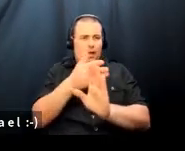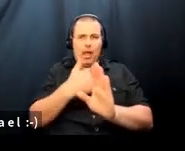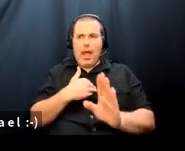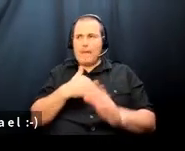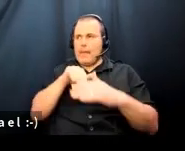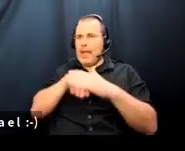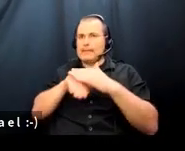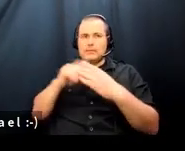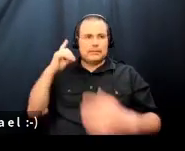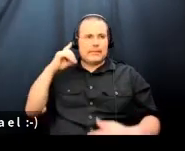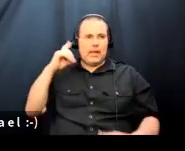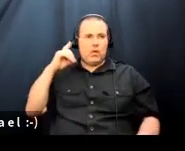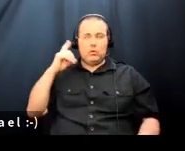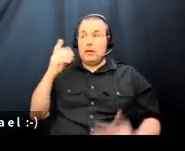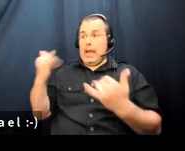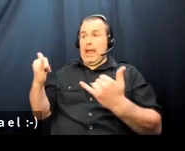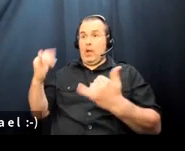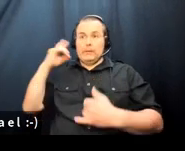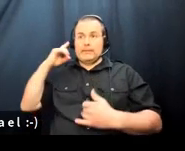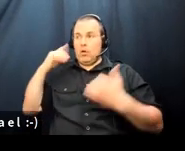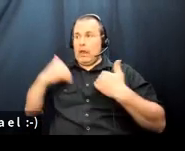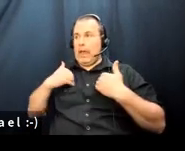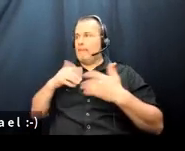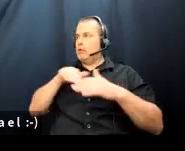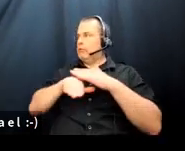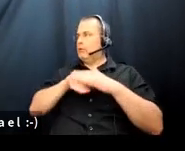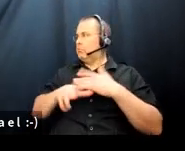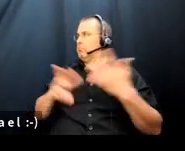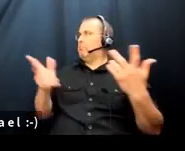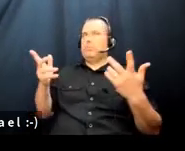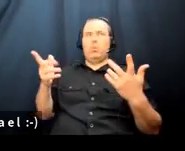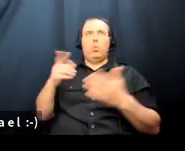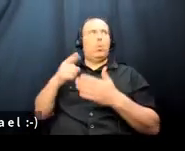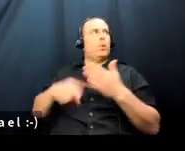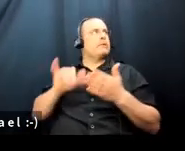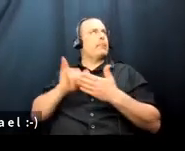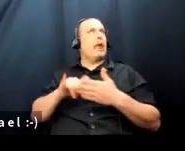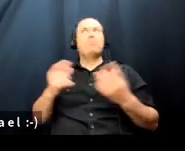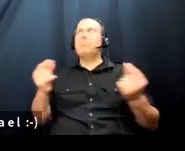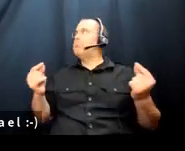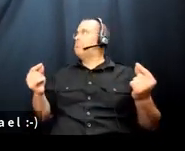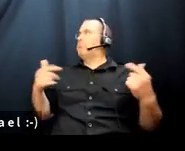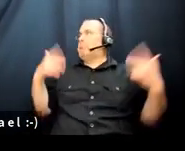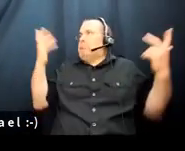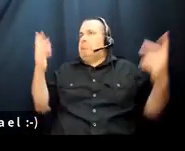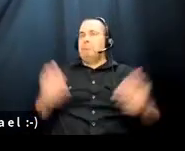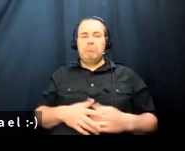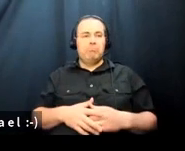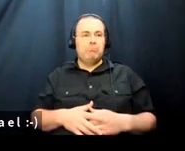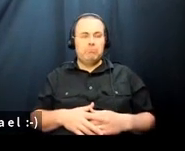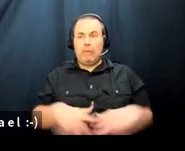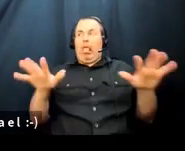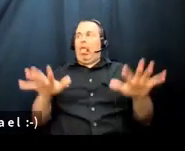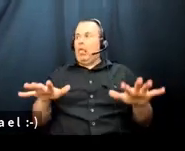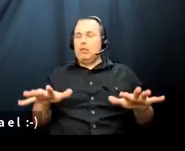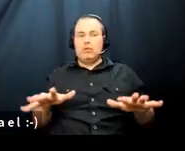know what that is. I don't know what that is. So I may not startle to it. I may not react to